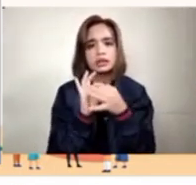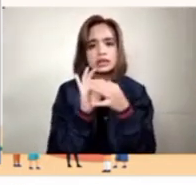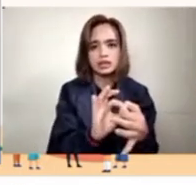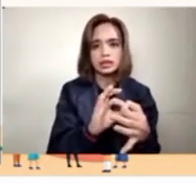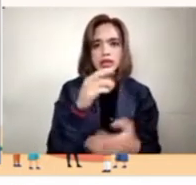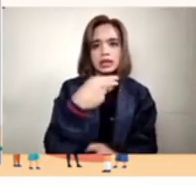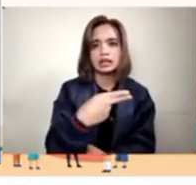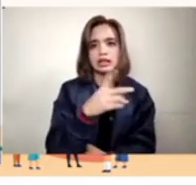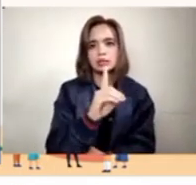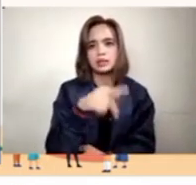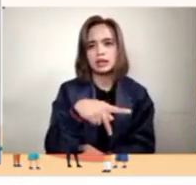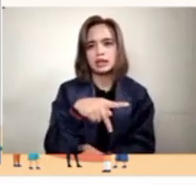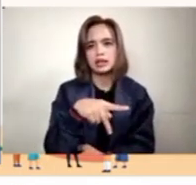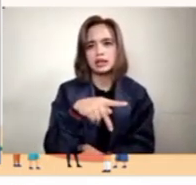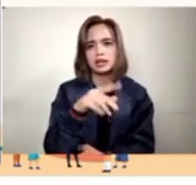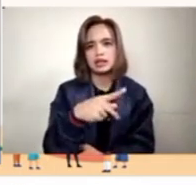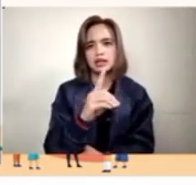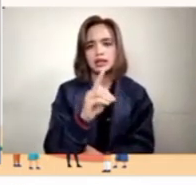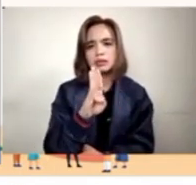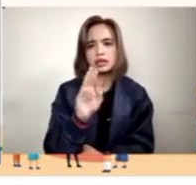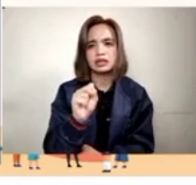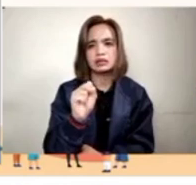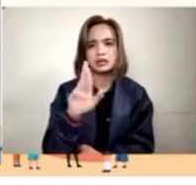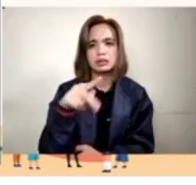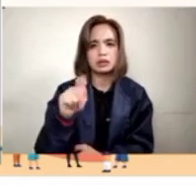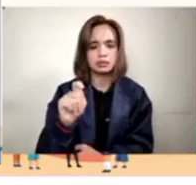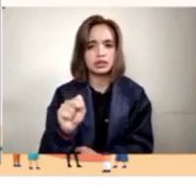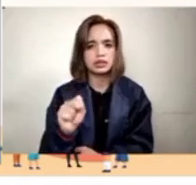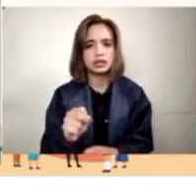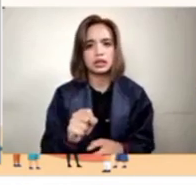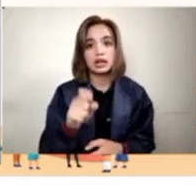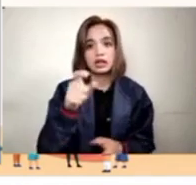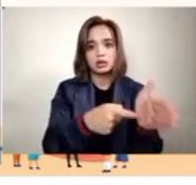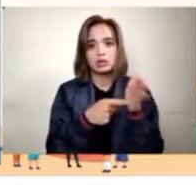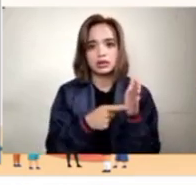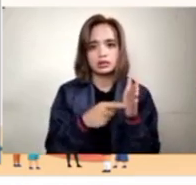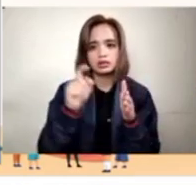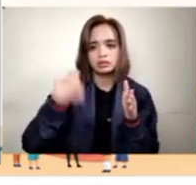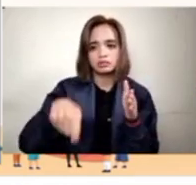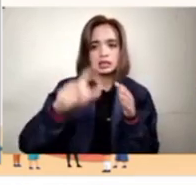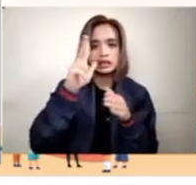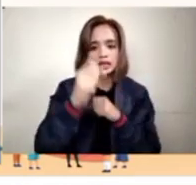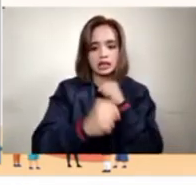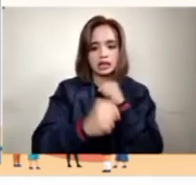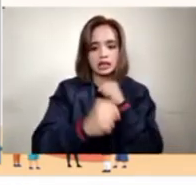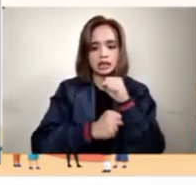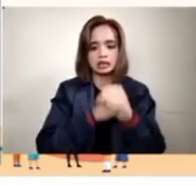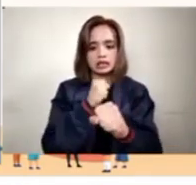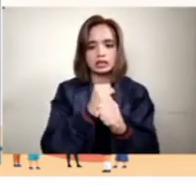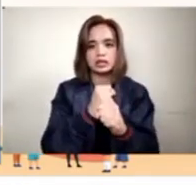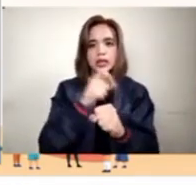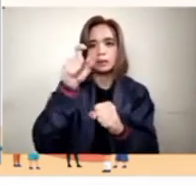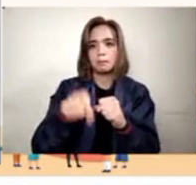primarily anchored on PPST and RPMS, and since it requires a three-year cycle for